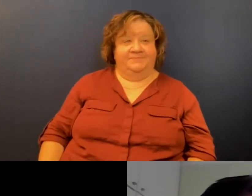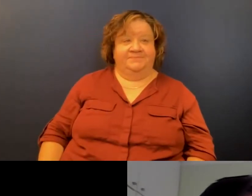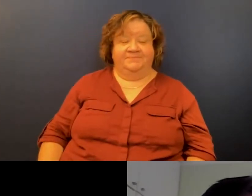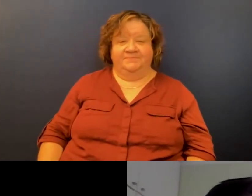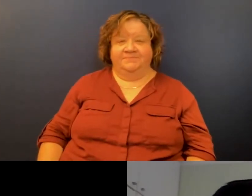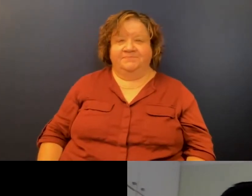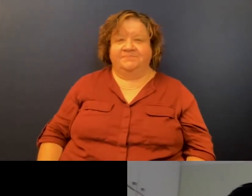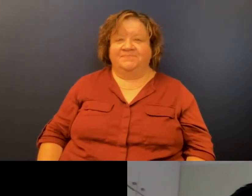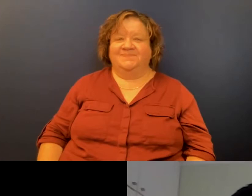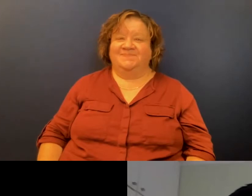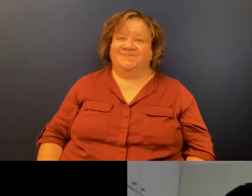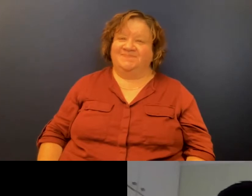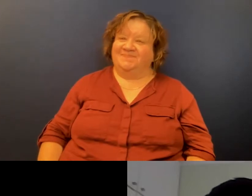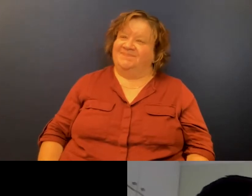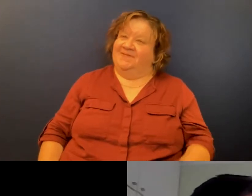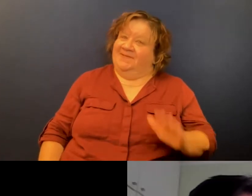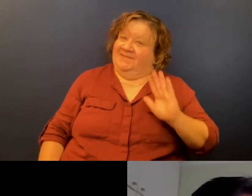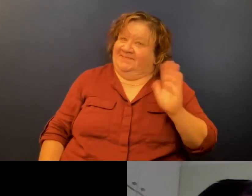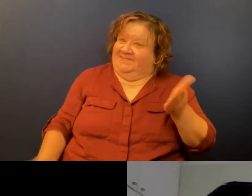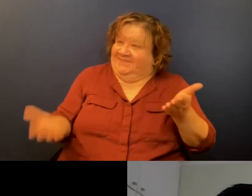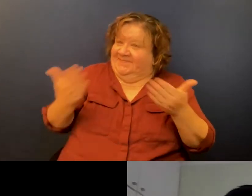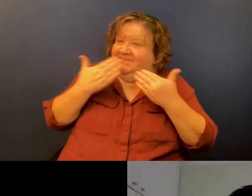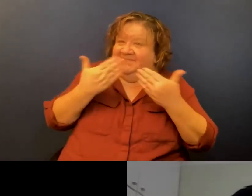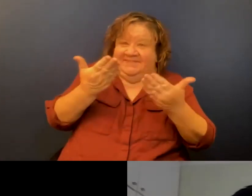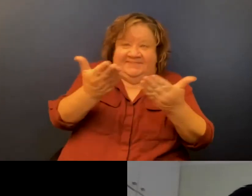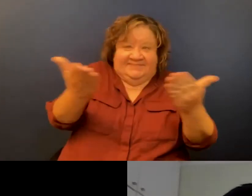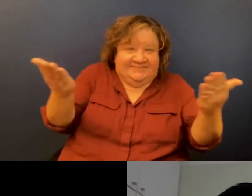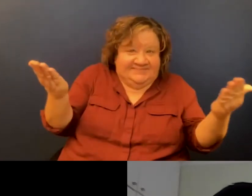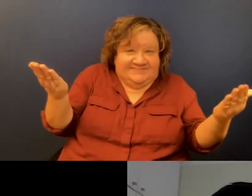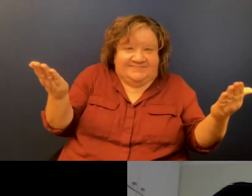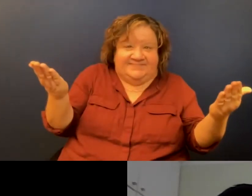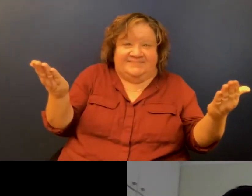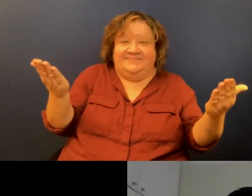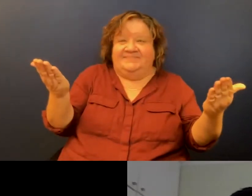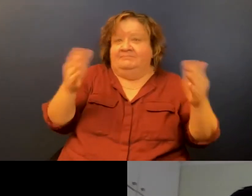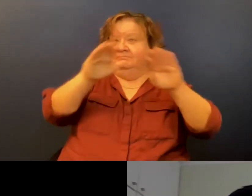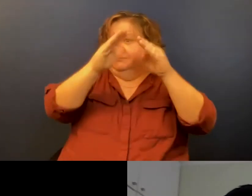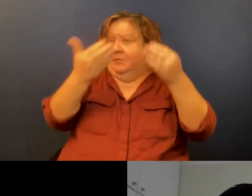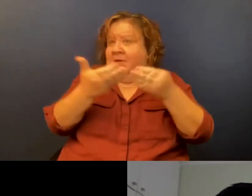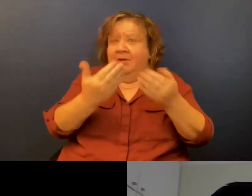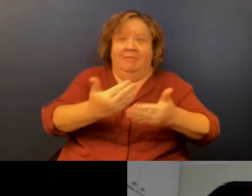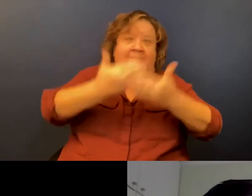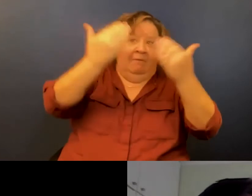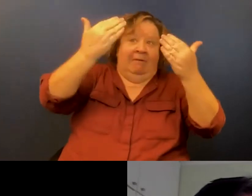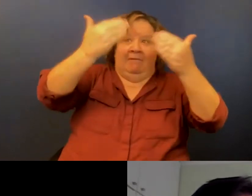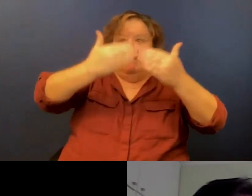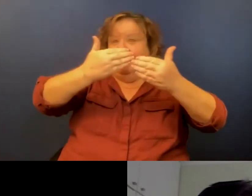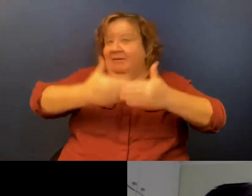Well, good afternoon, everyone. Good morning or good evening.